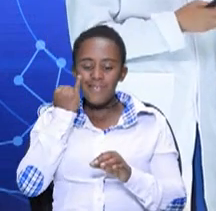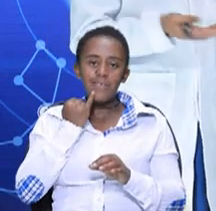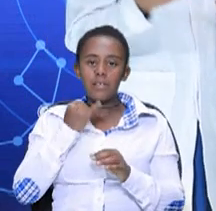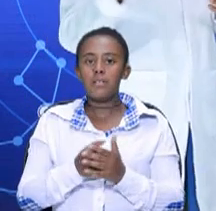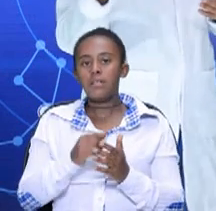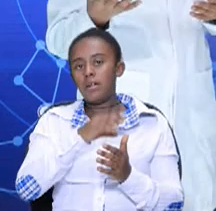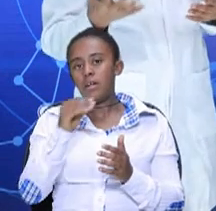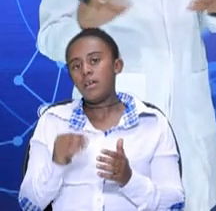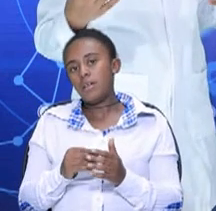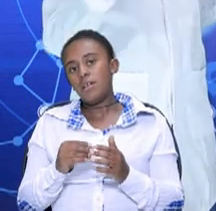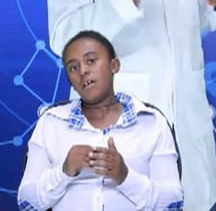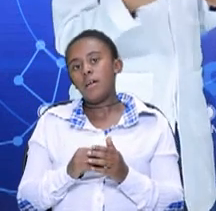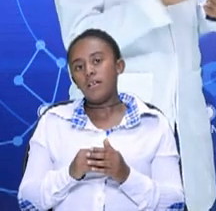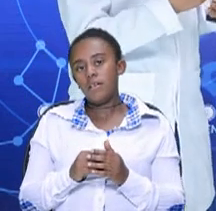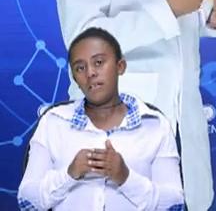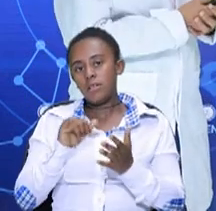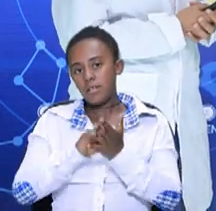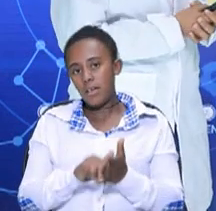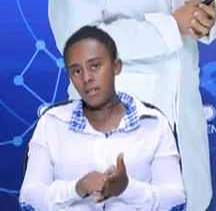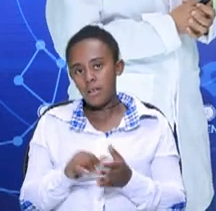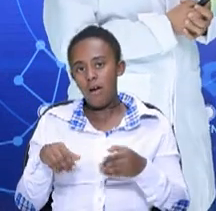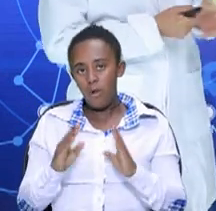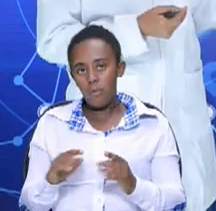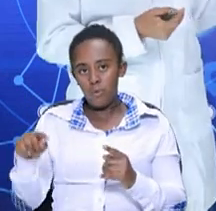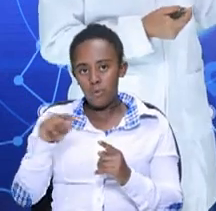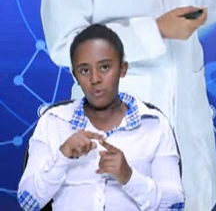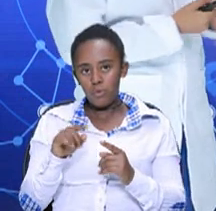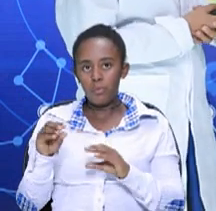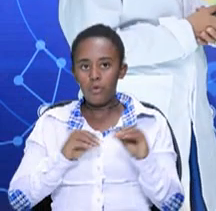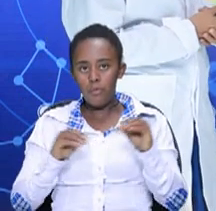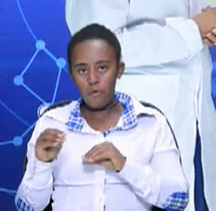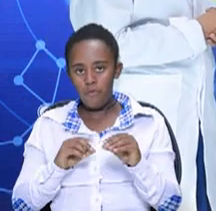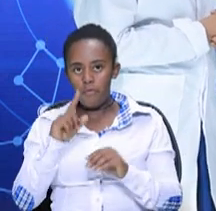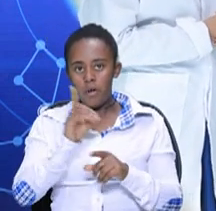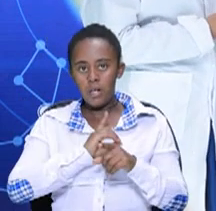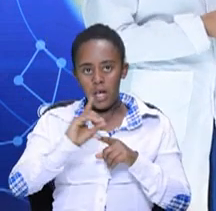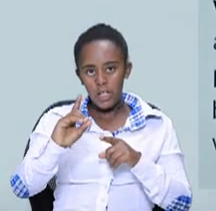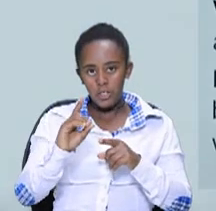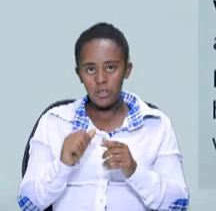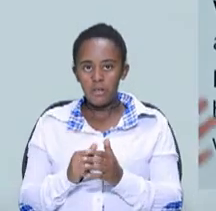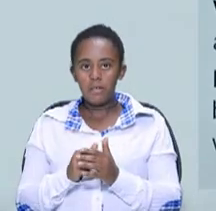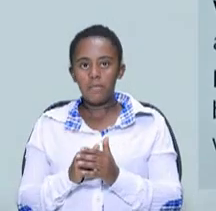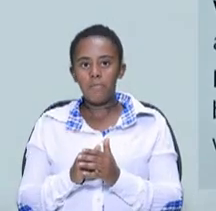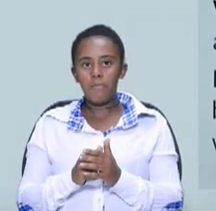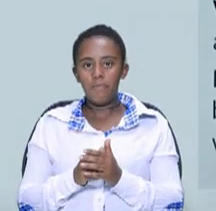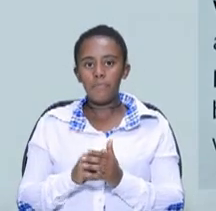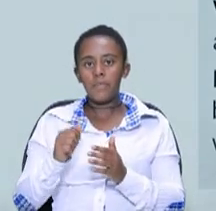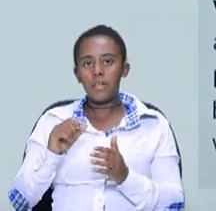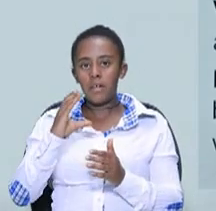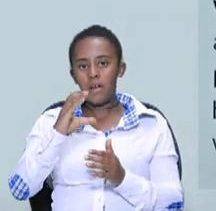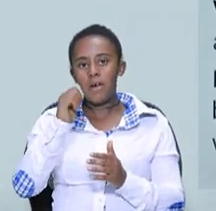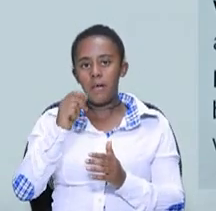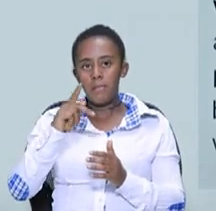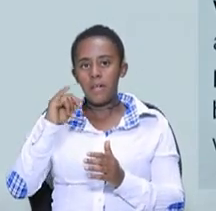wall and it has valves that can allow blood to move in one direction. The capillaries